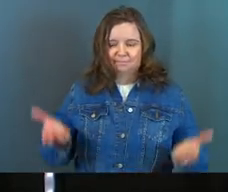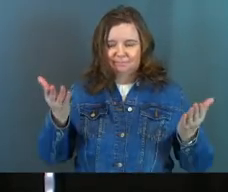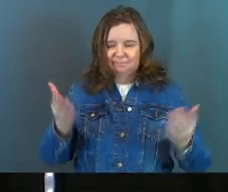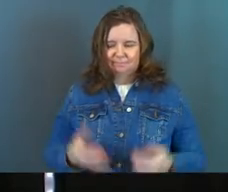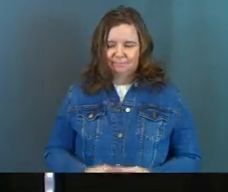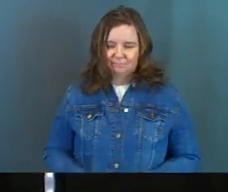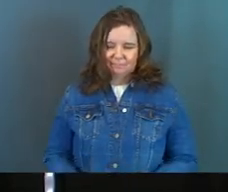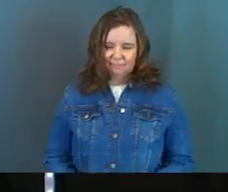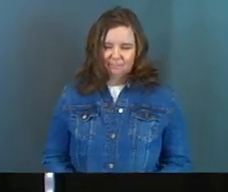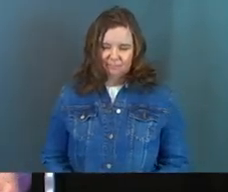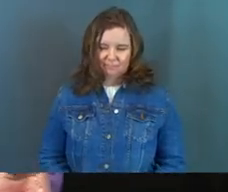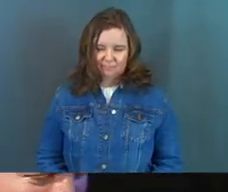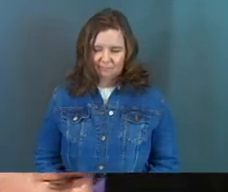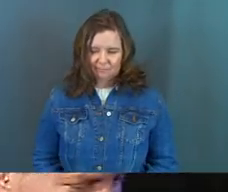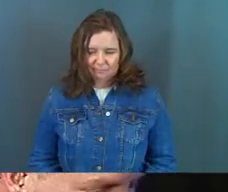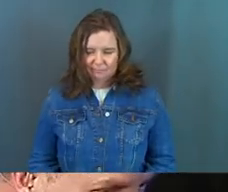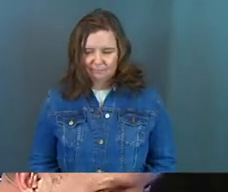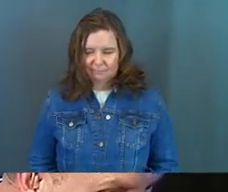stand?